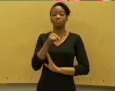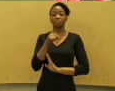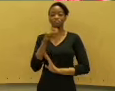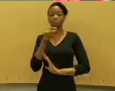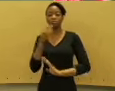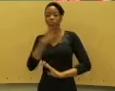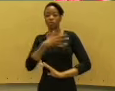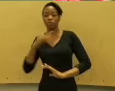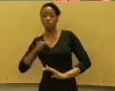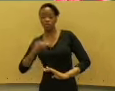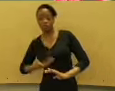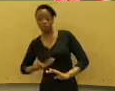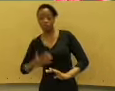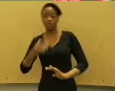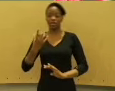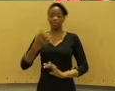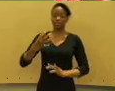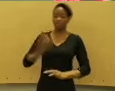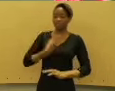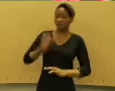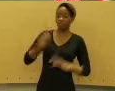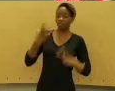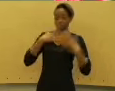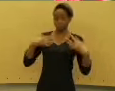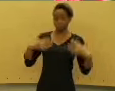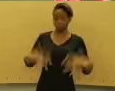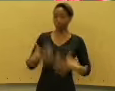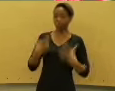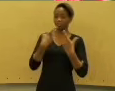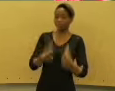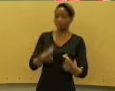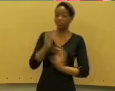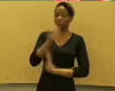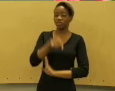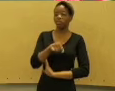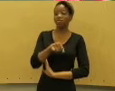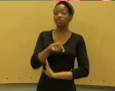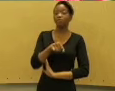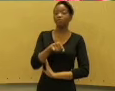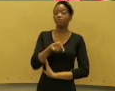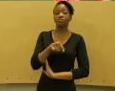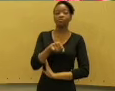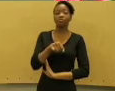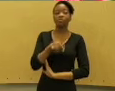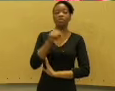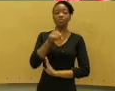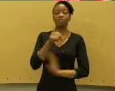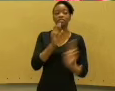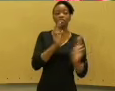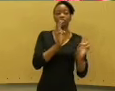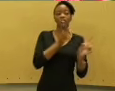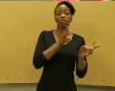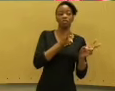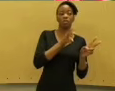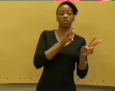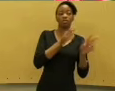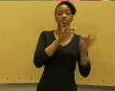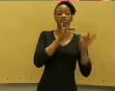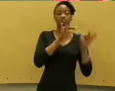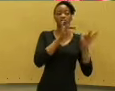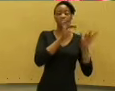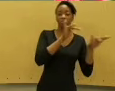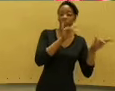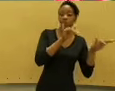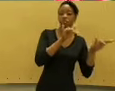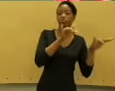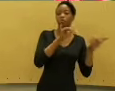how do you think we can bring more focus and more visibility, and like especially like as able-bodied allies, how can we create